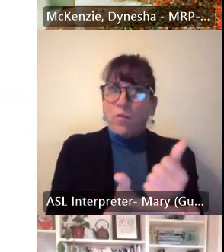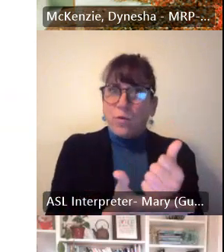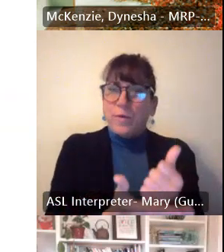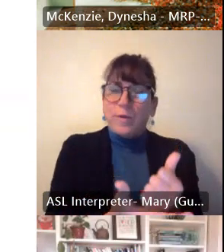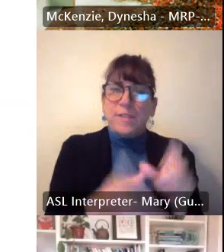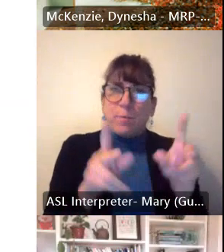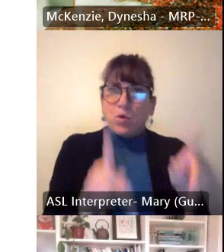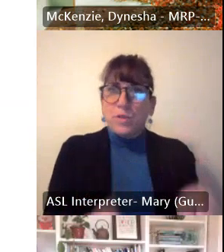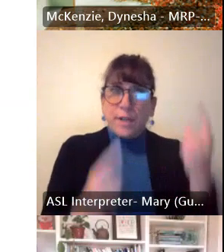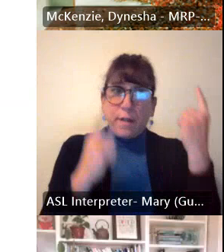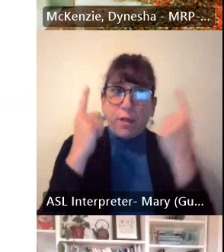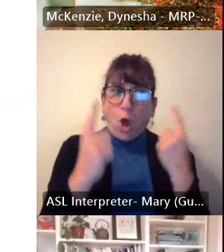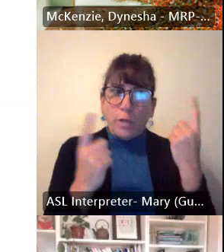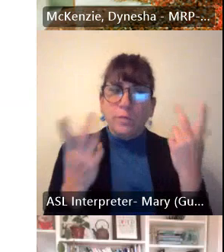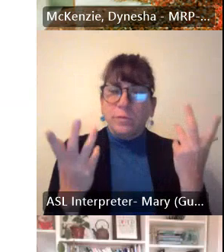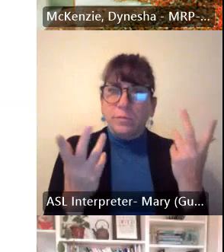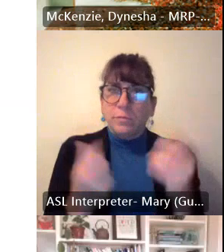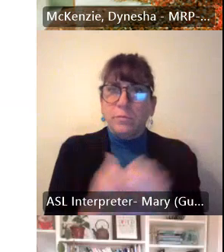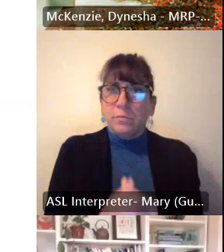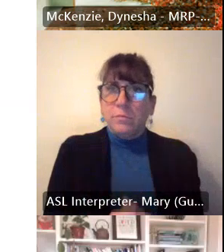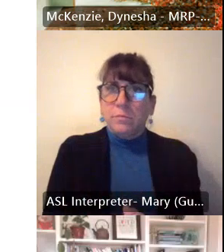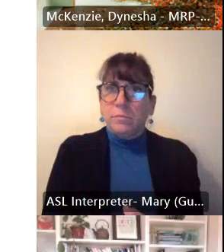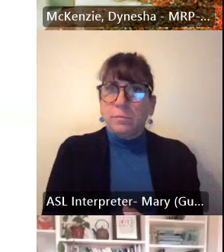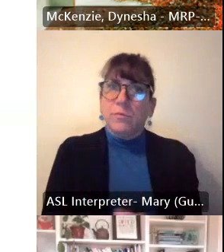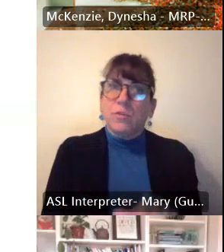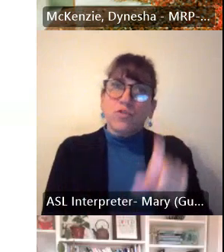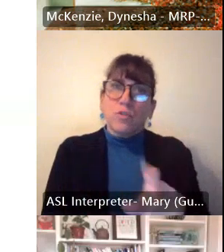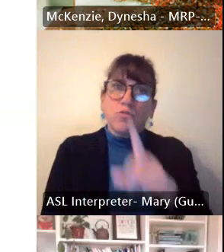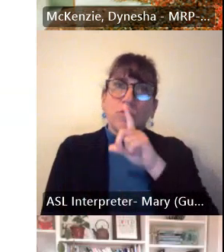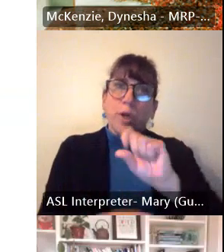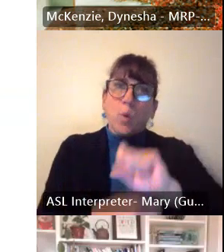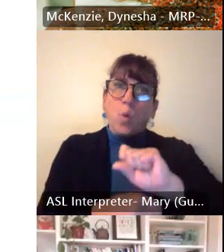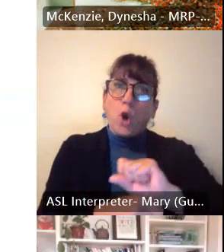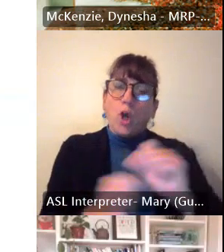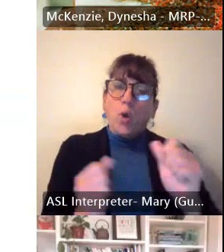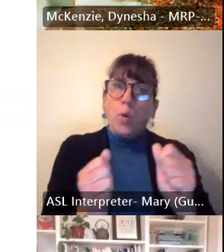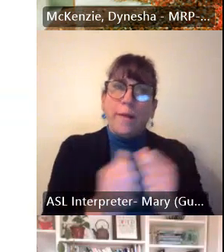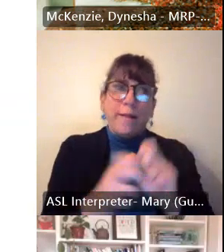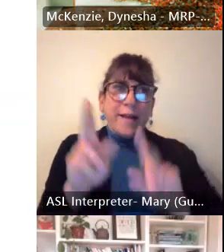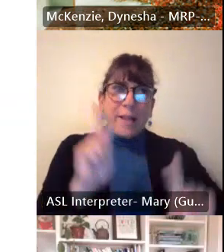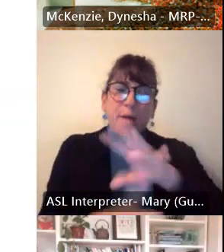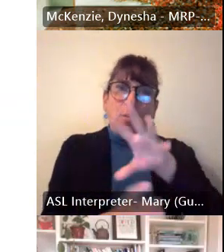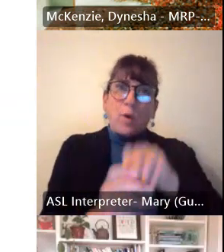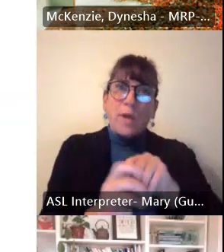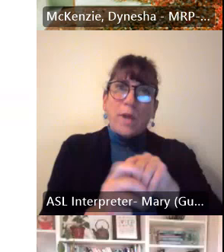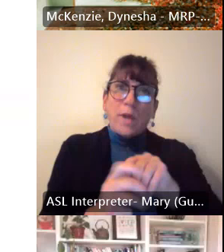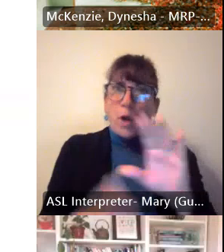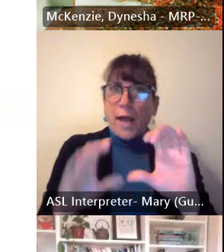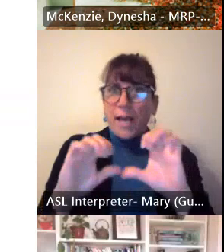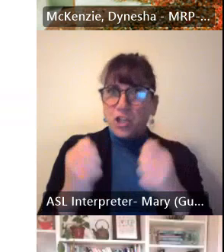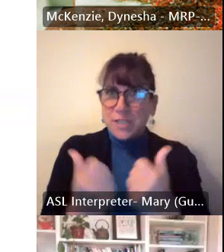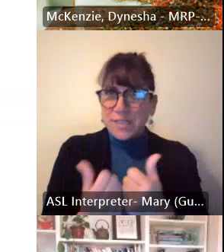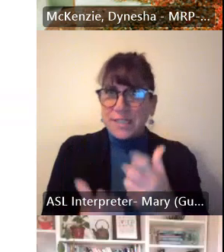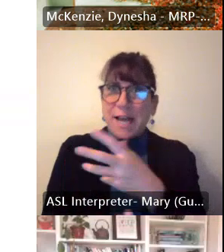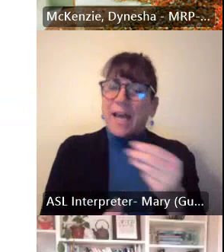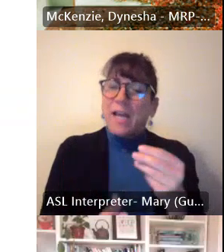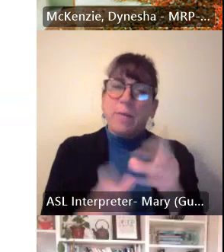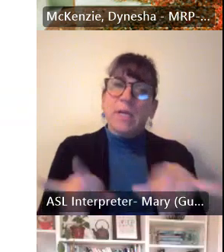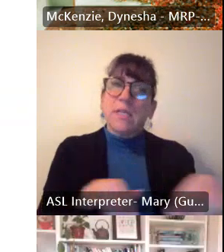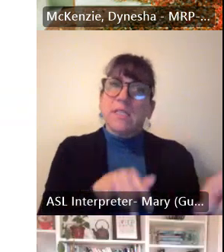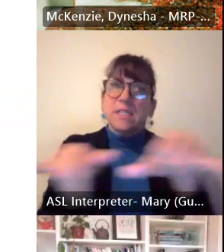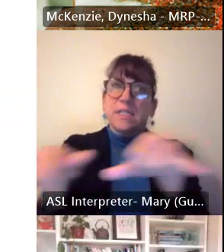thought. So you should really work with the folks within your agency and be